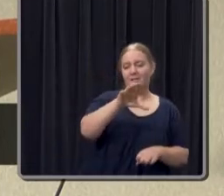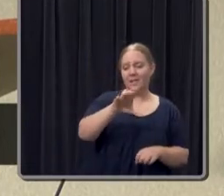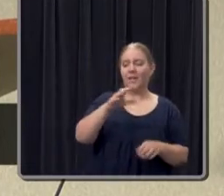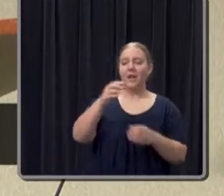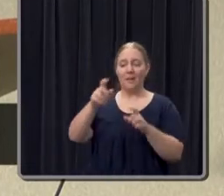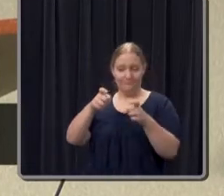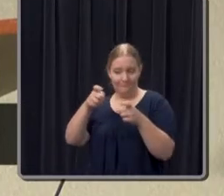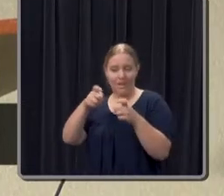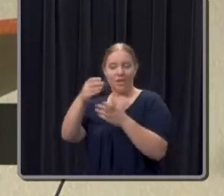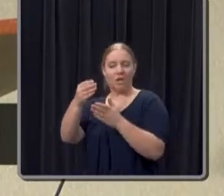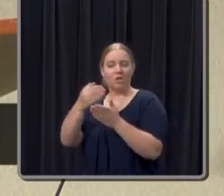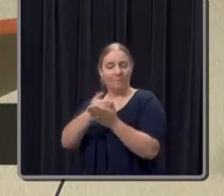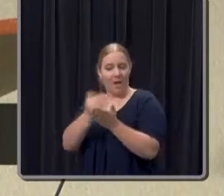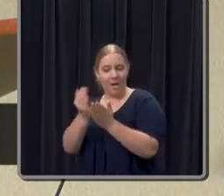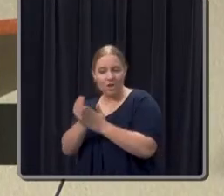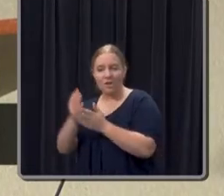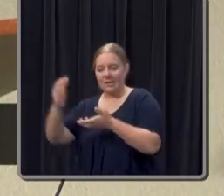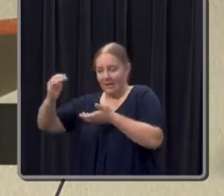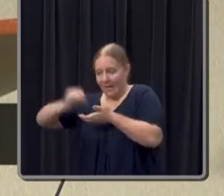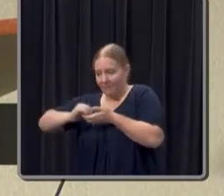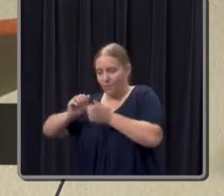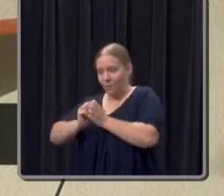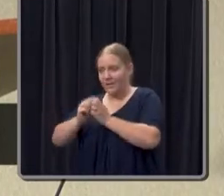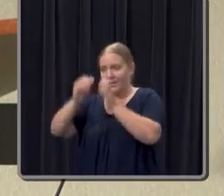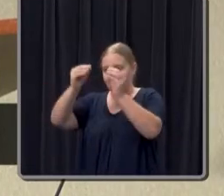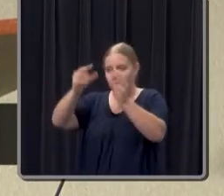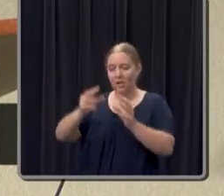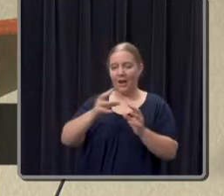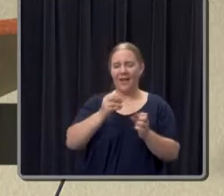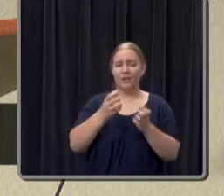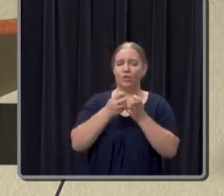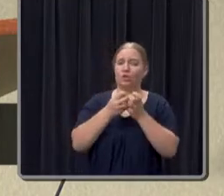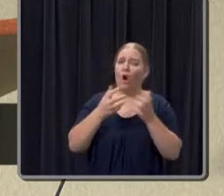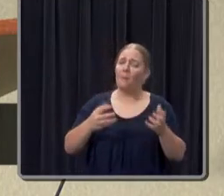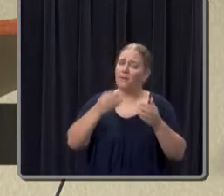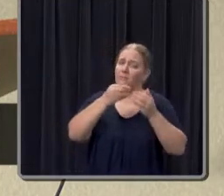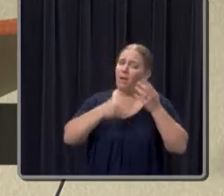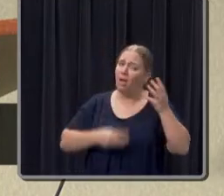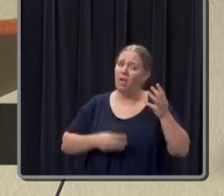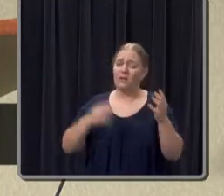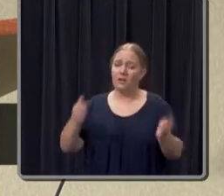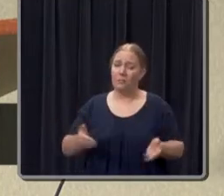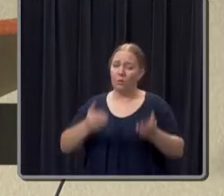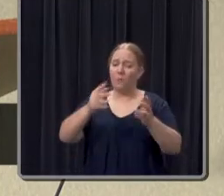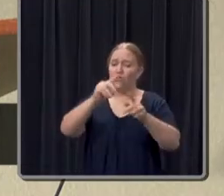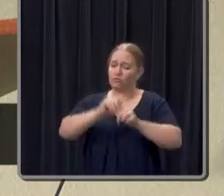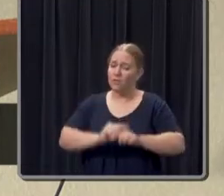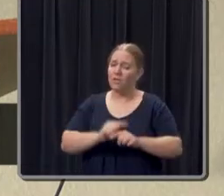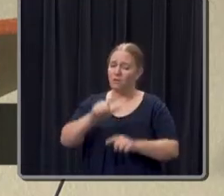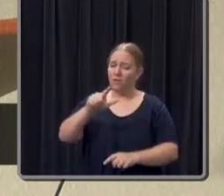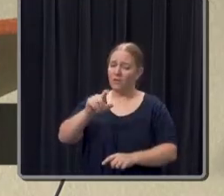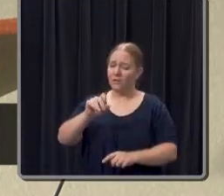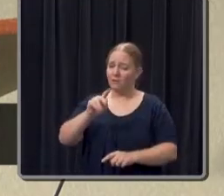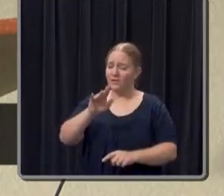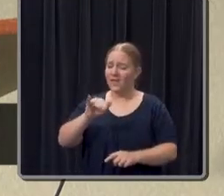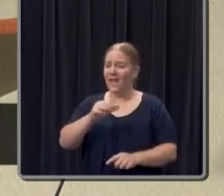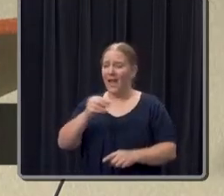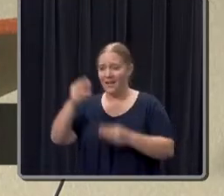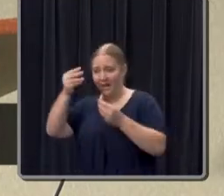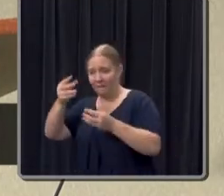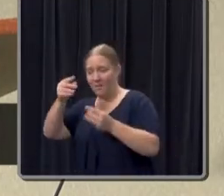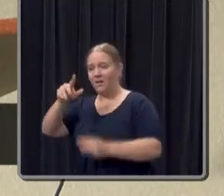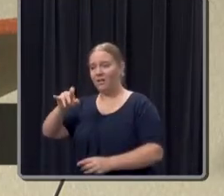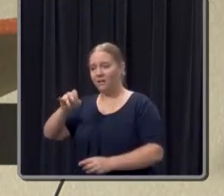budgets, collaborate with educators, and so much more to promote traditional literacy and information